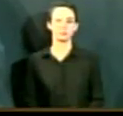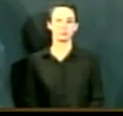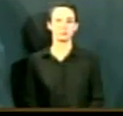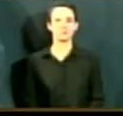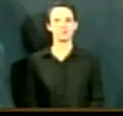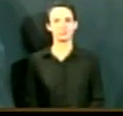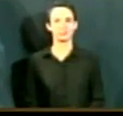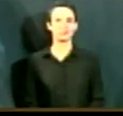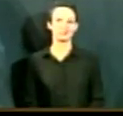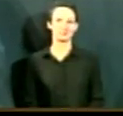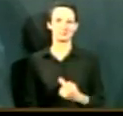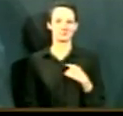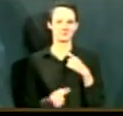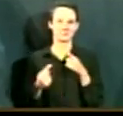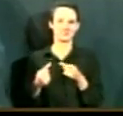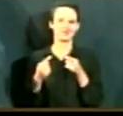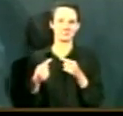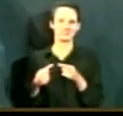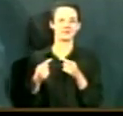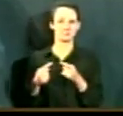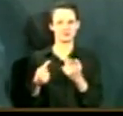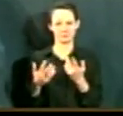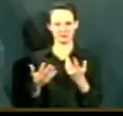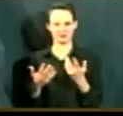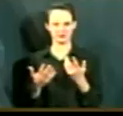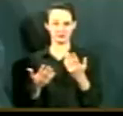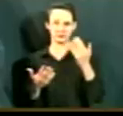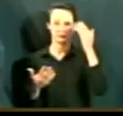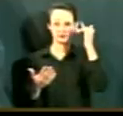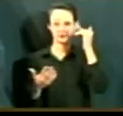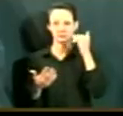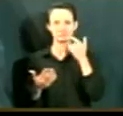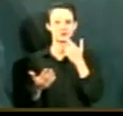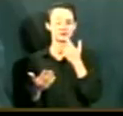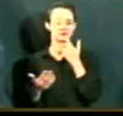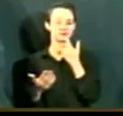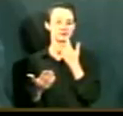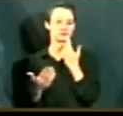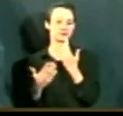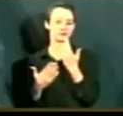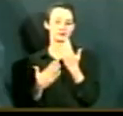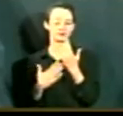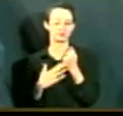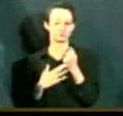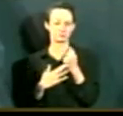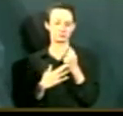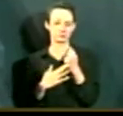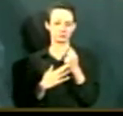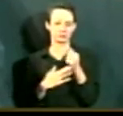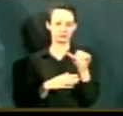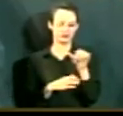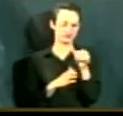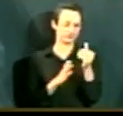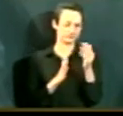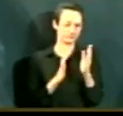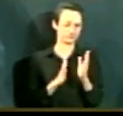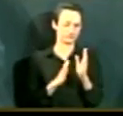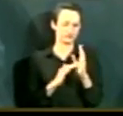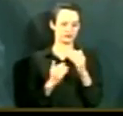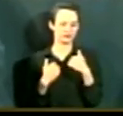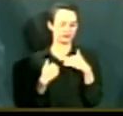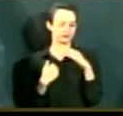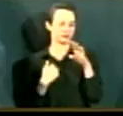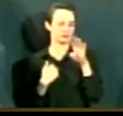But I am struggling a little bit with why we would say if someone else has the